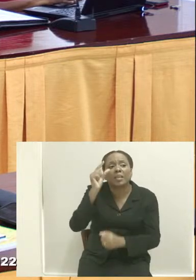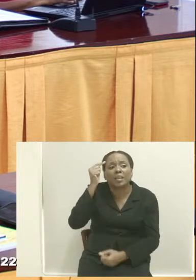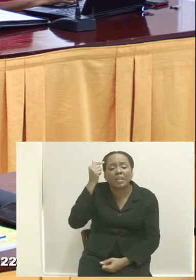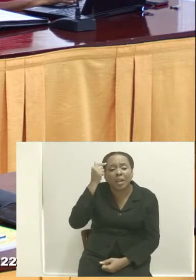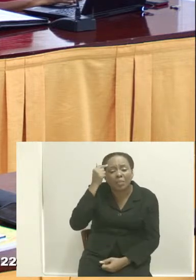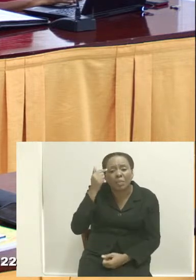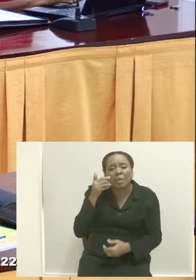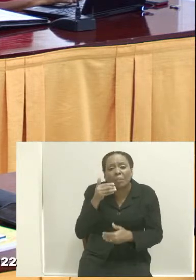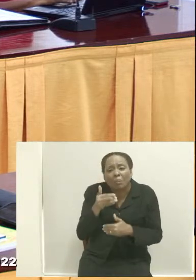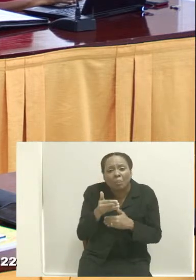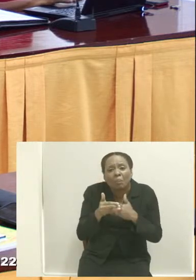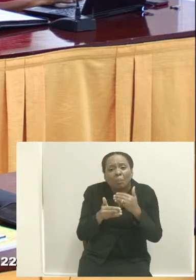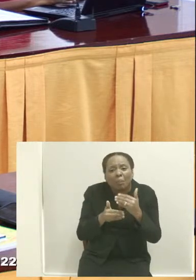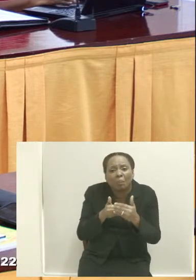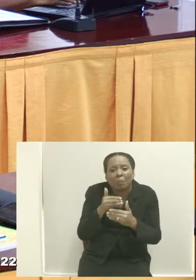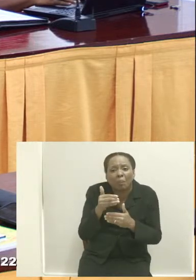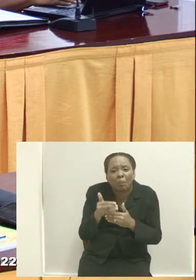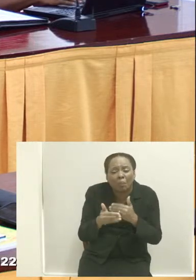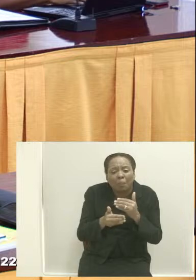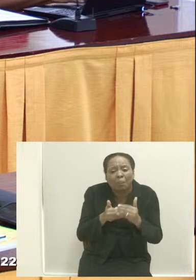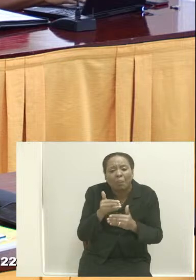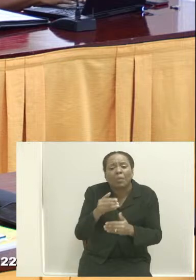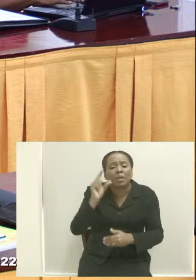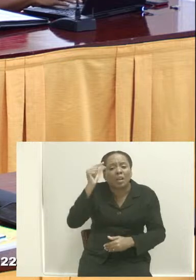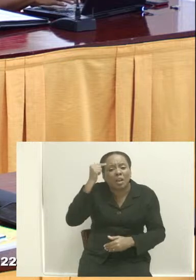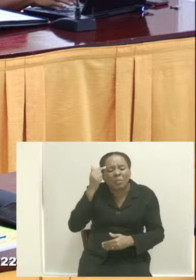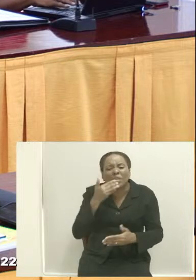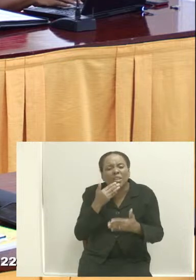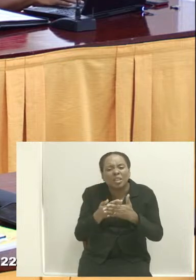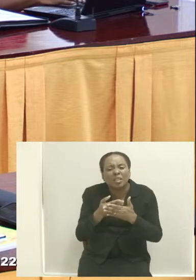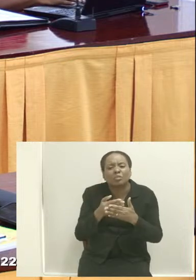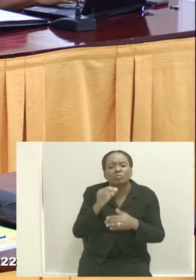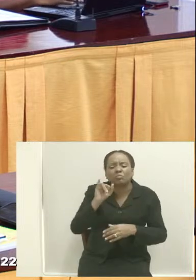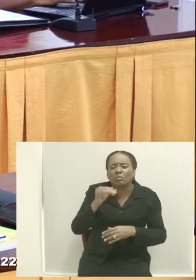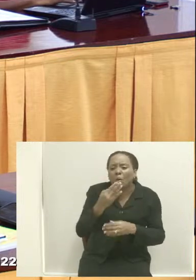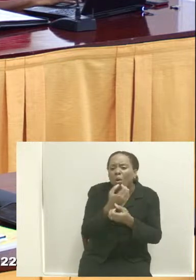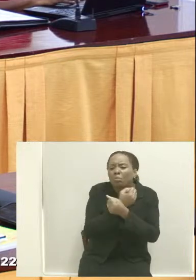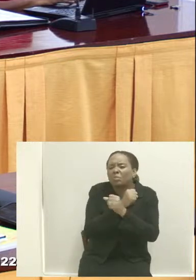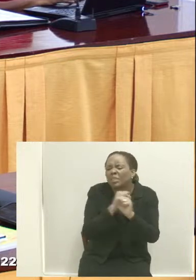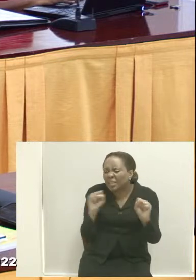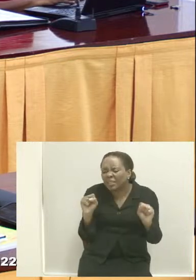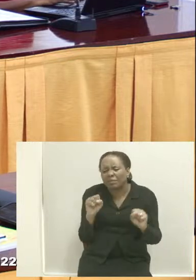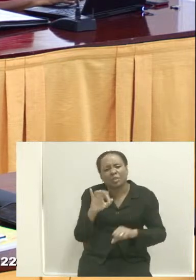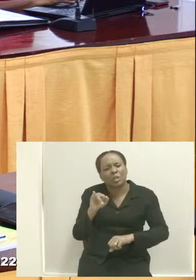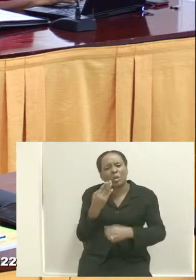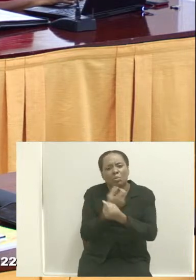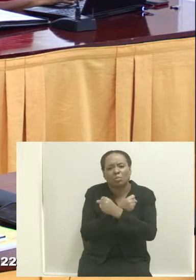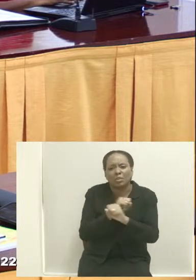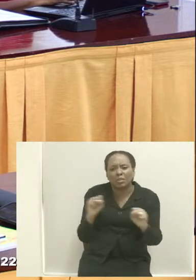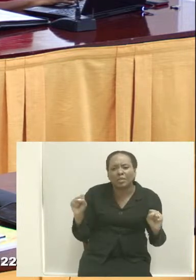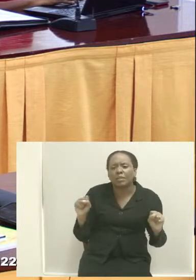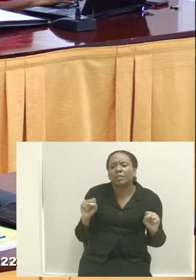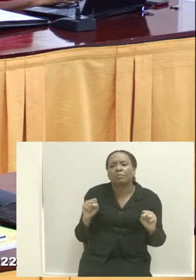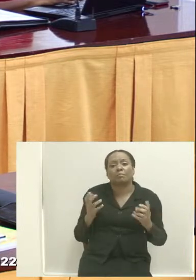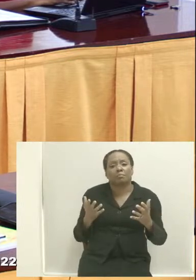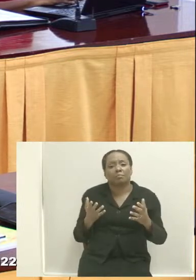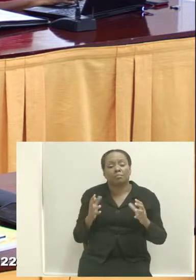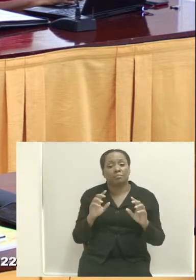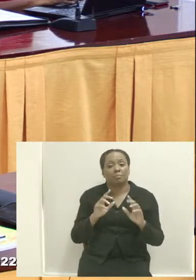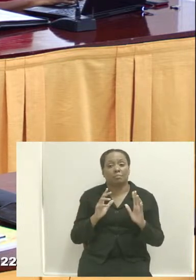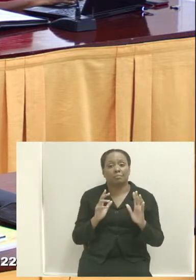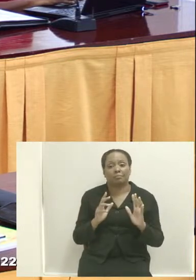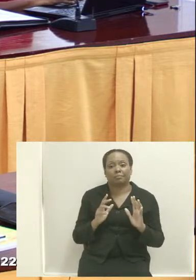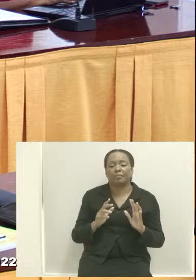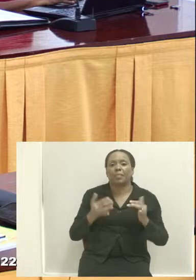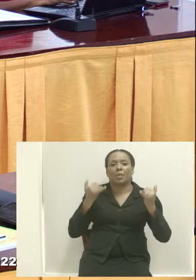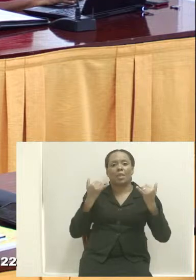on before you break into the wild blue yonder. A different thinking dominates the world nowadays, and we have to compete